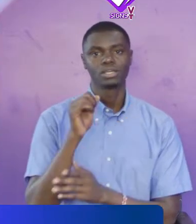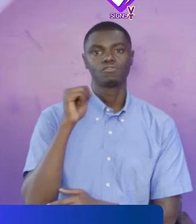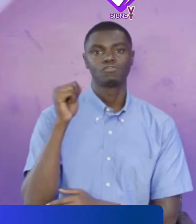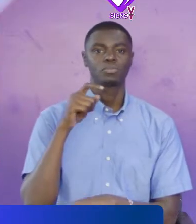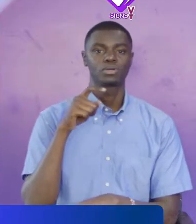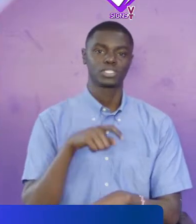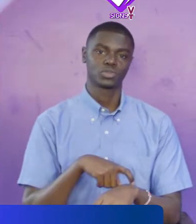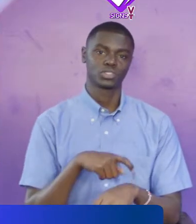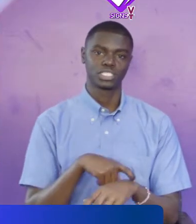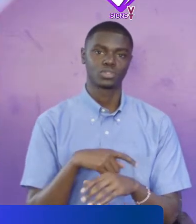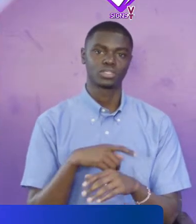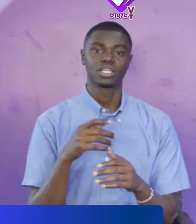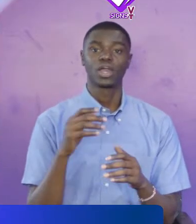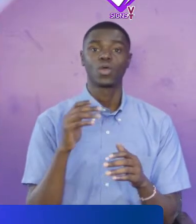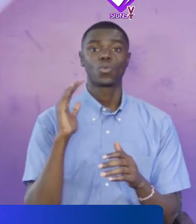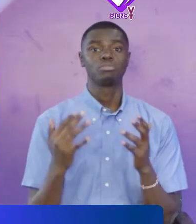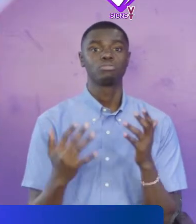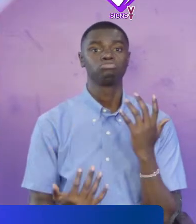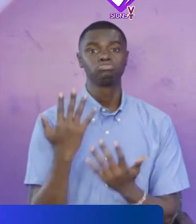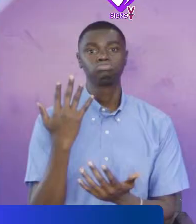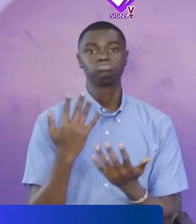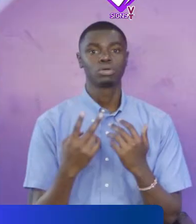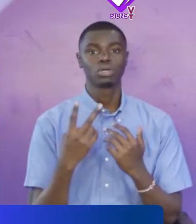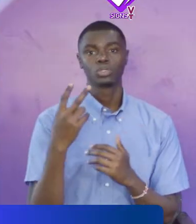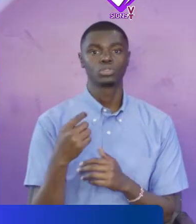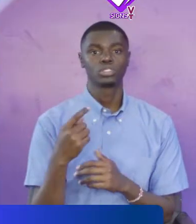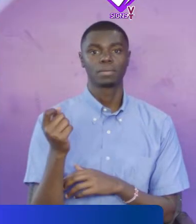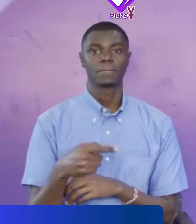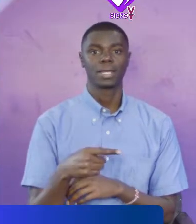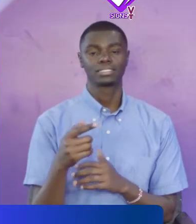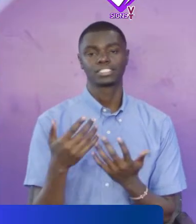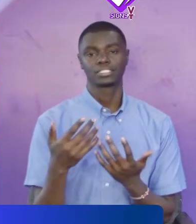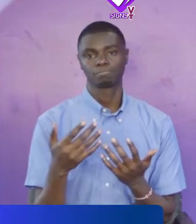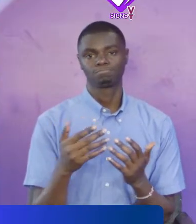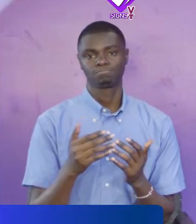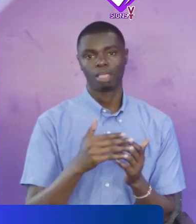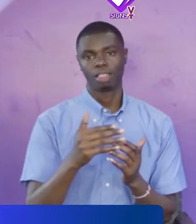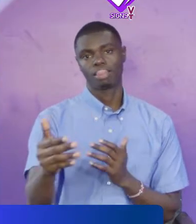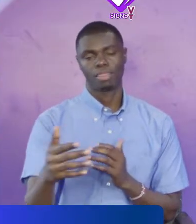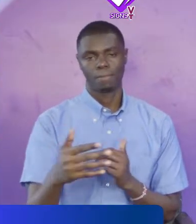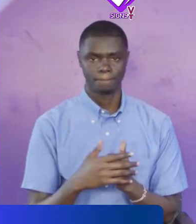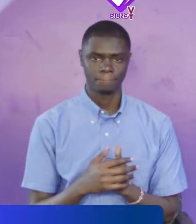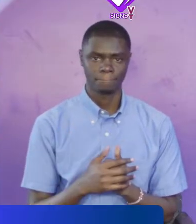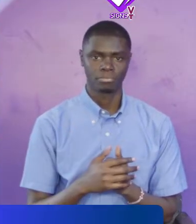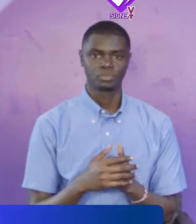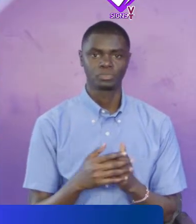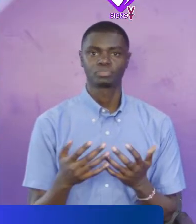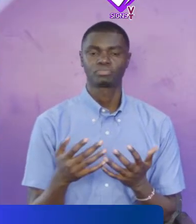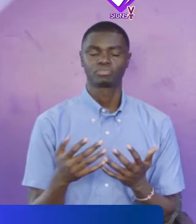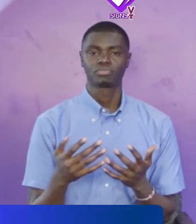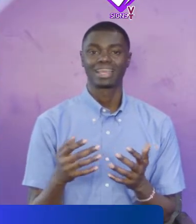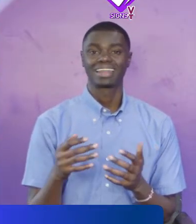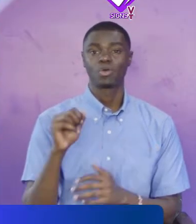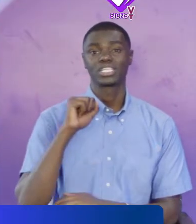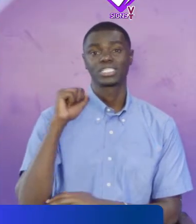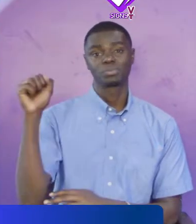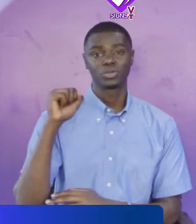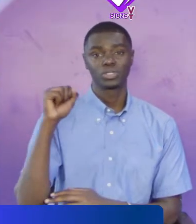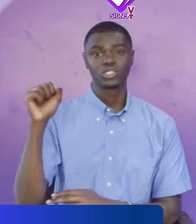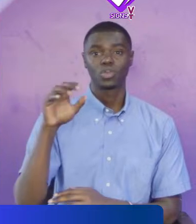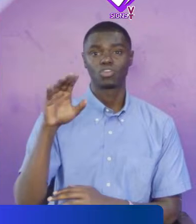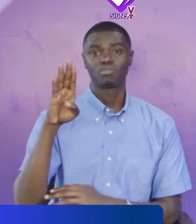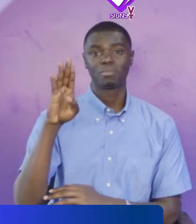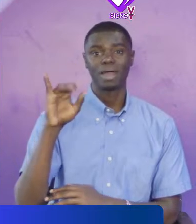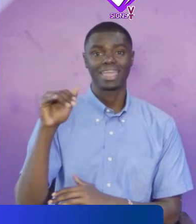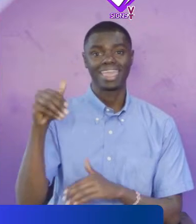season, which is going to be heated only 20 months away, as we are even coming out of a political by-elections,